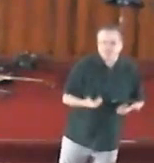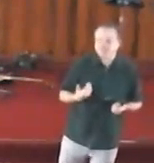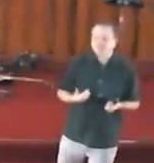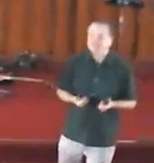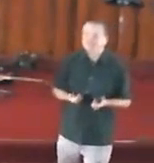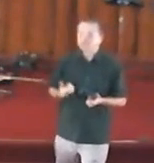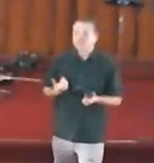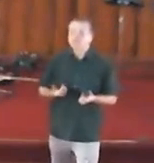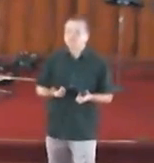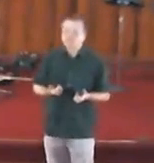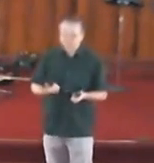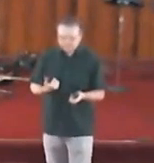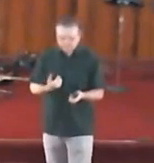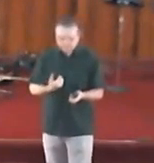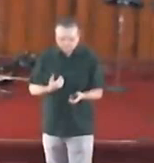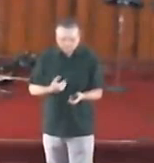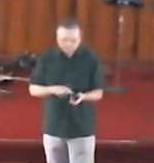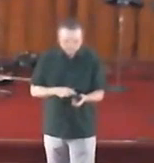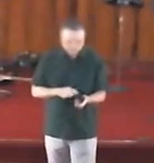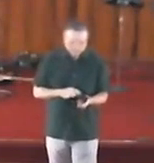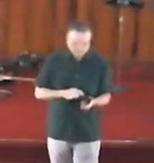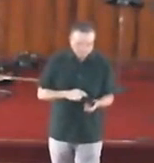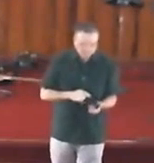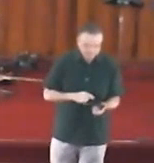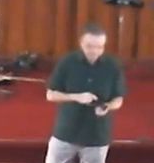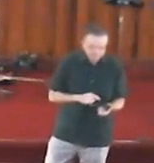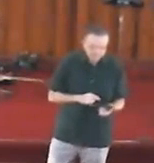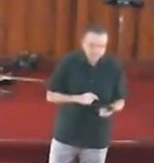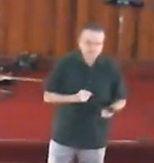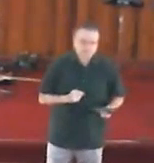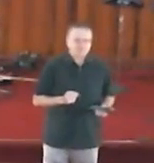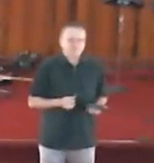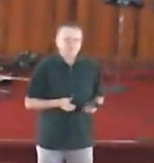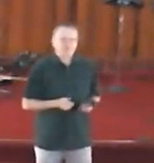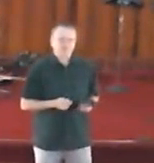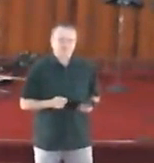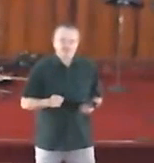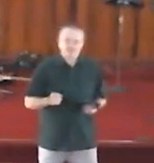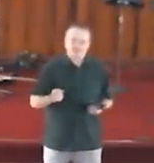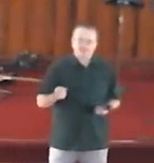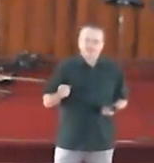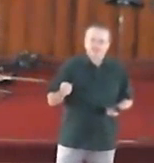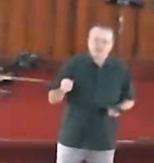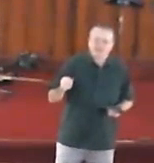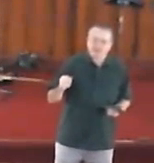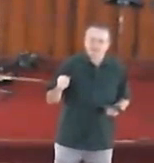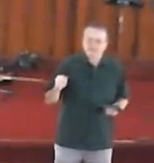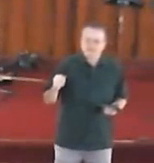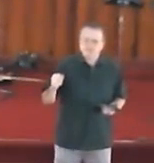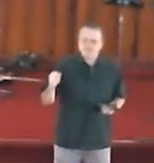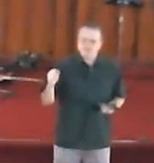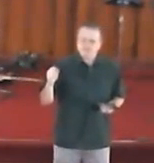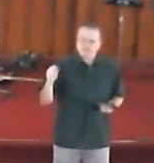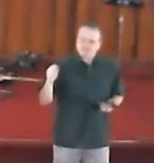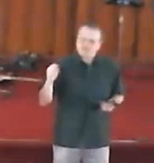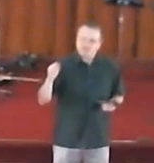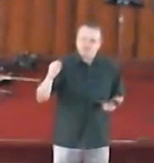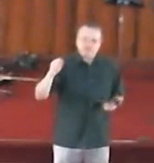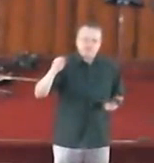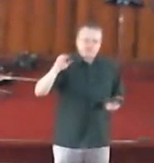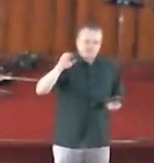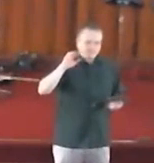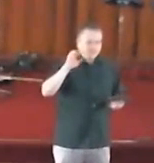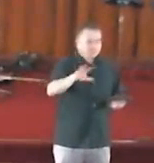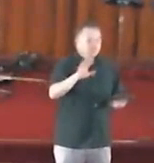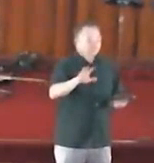el que yo tengo que esperar. He even had doubts before that. He sent some disciples to ask Jesus, are you really the Messiah we're waiting